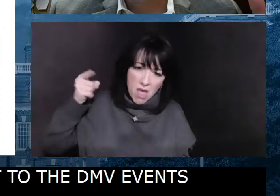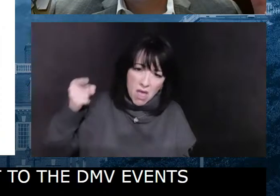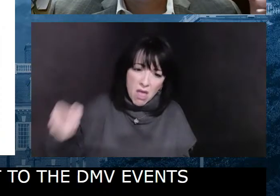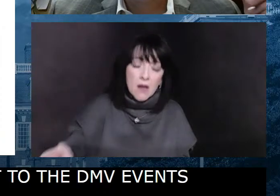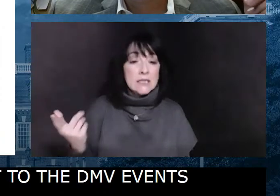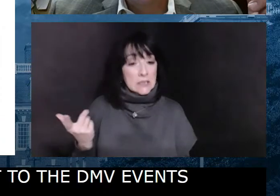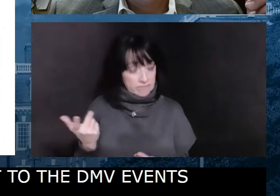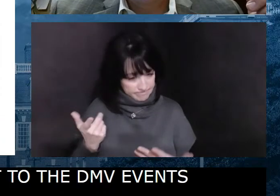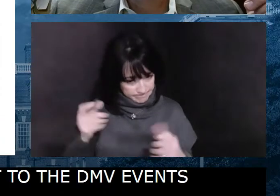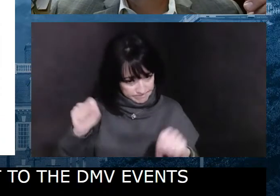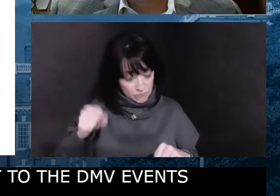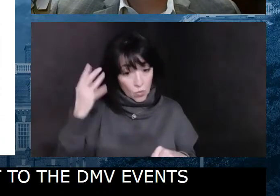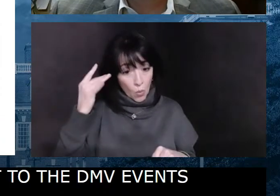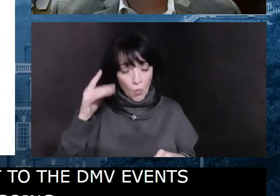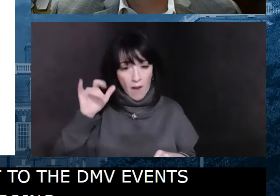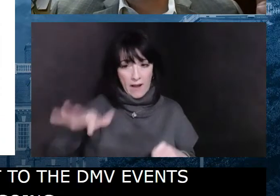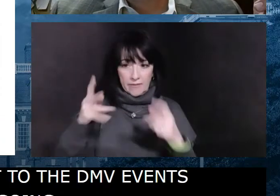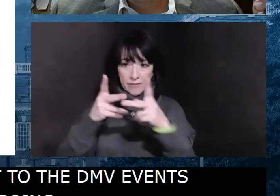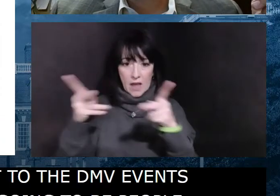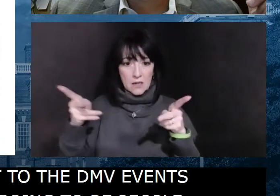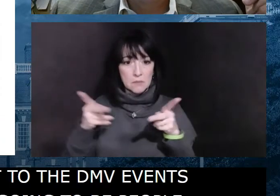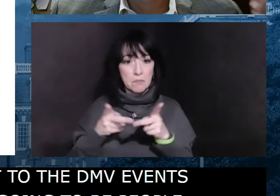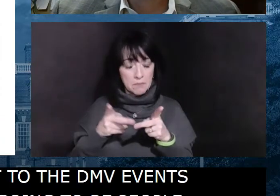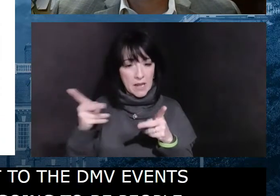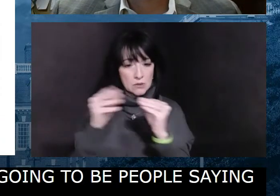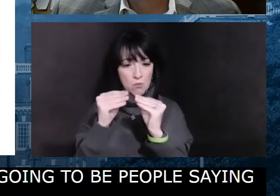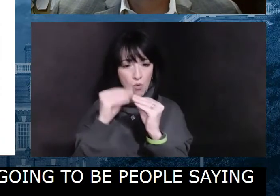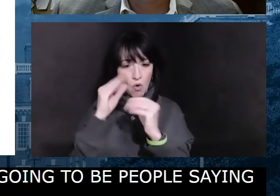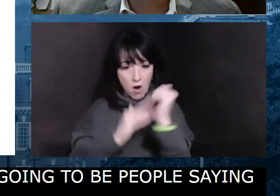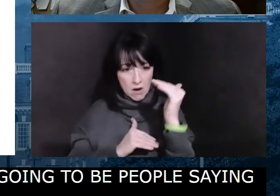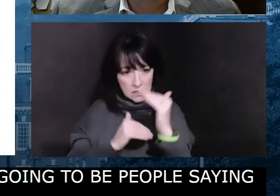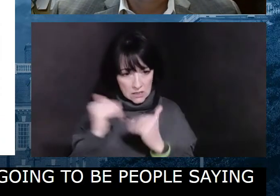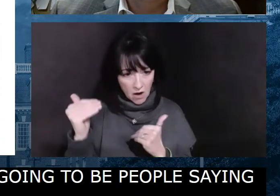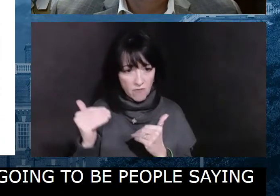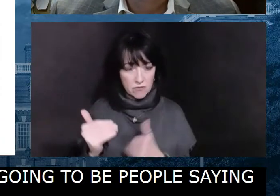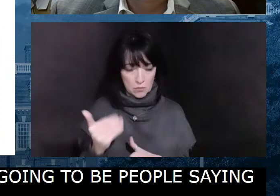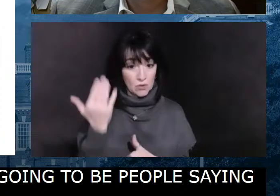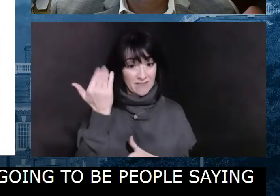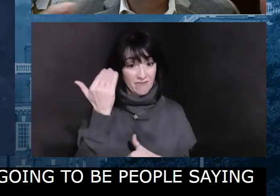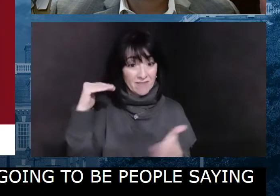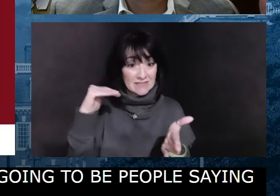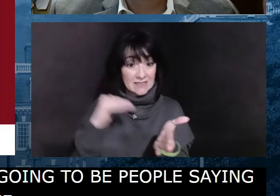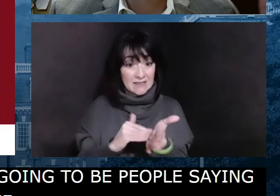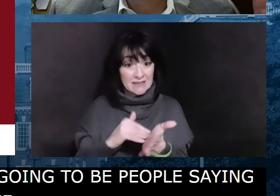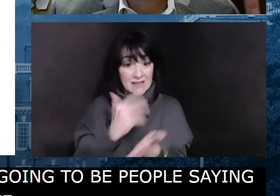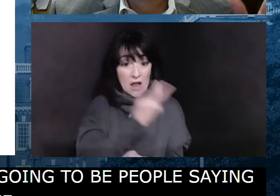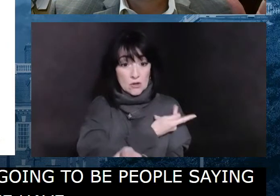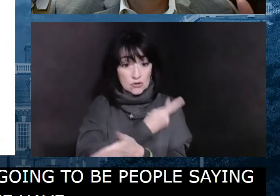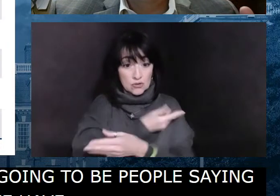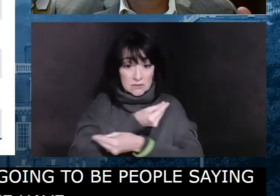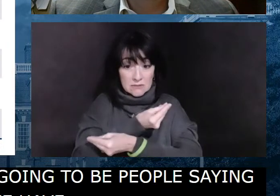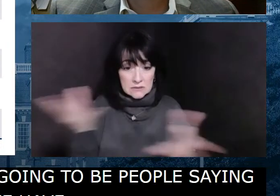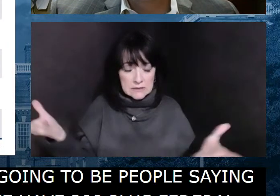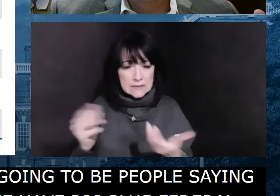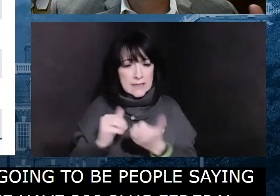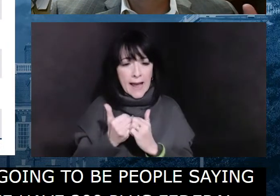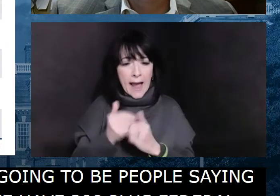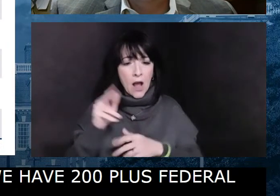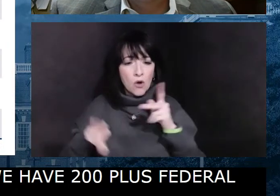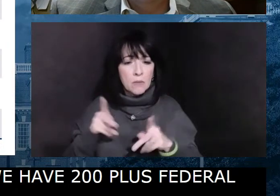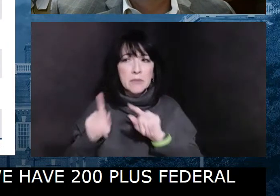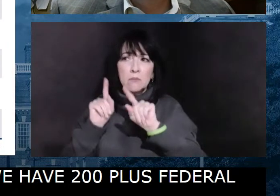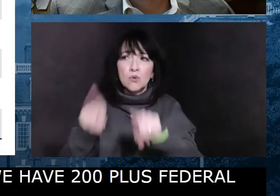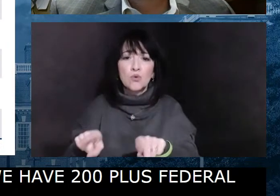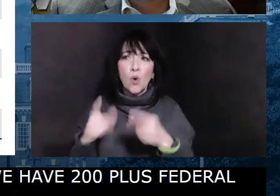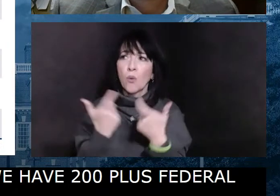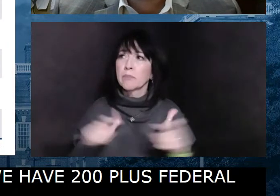vaccinations over the course of, 5 days. We have, 200 plus federal partners coming in here, not including the assistance we'll need from